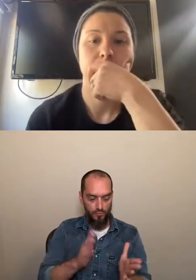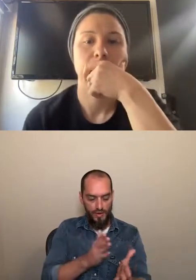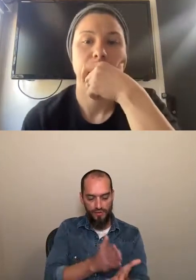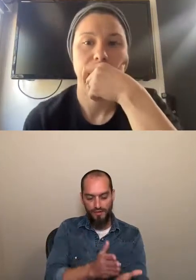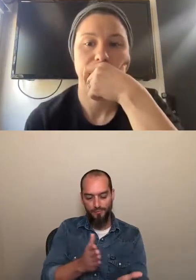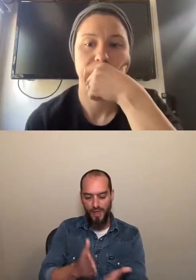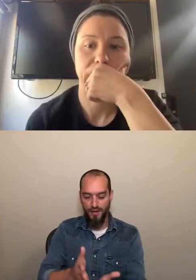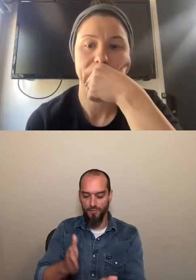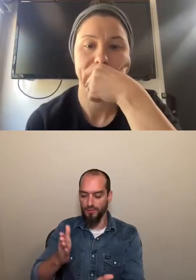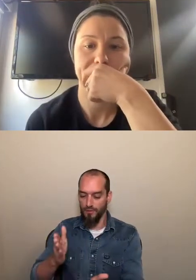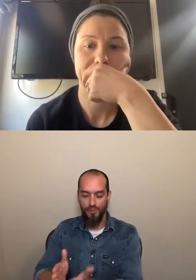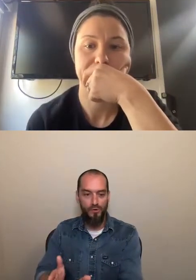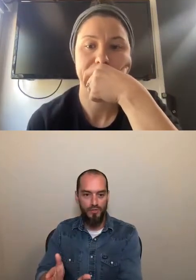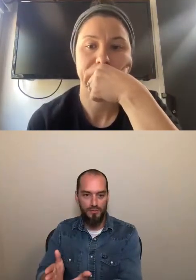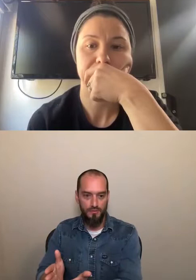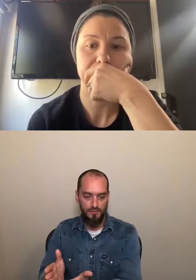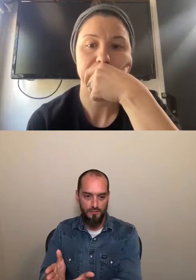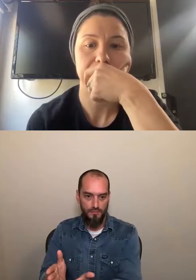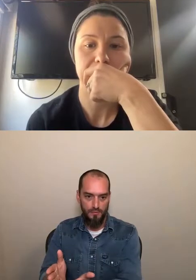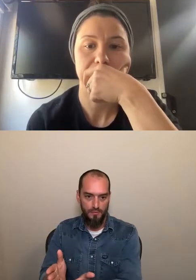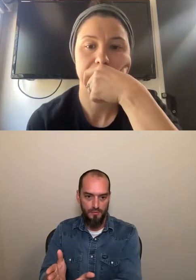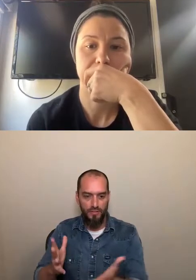So if we have incompatible components,